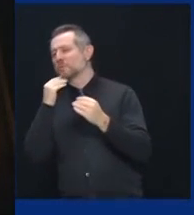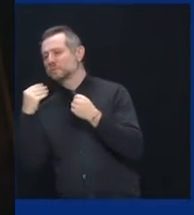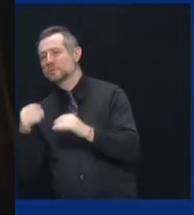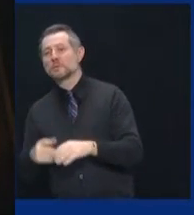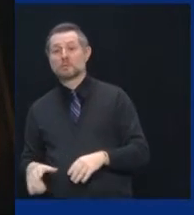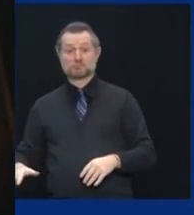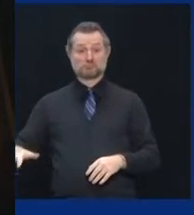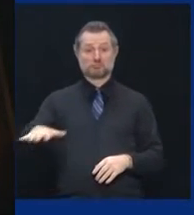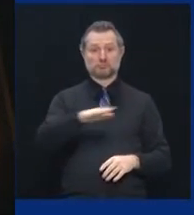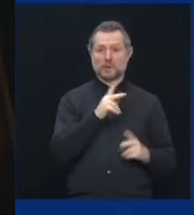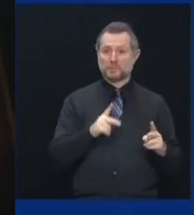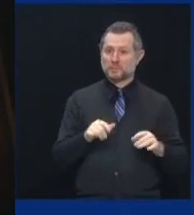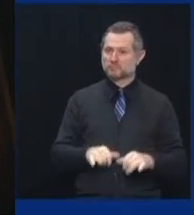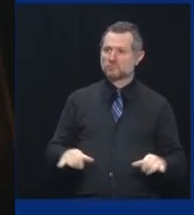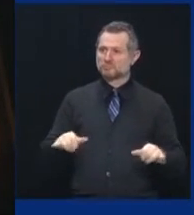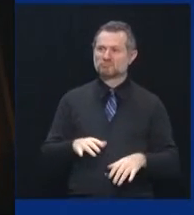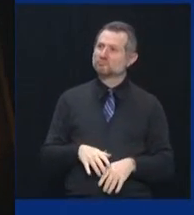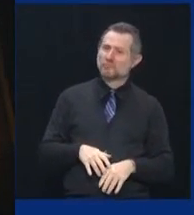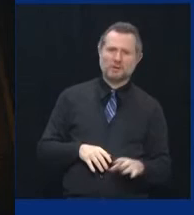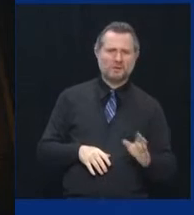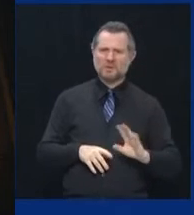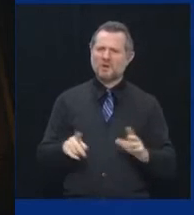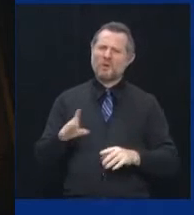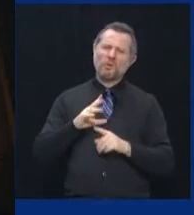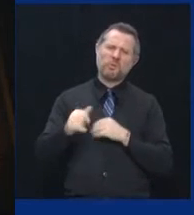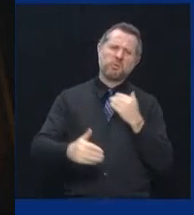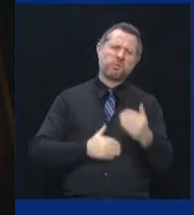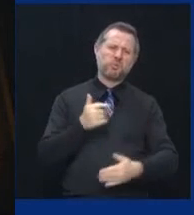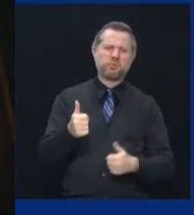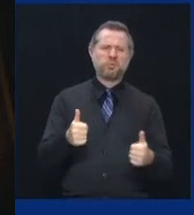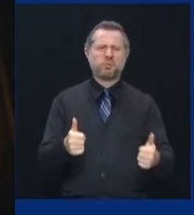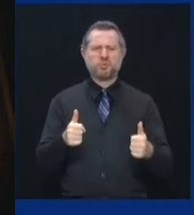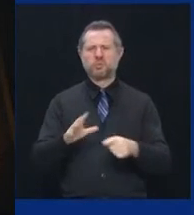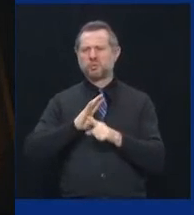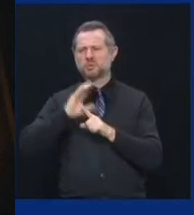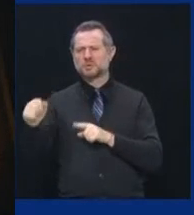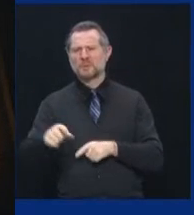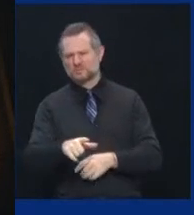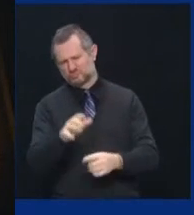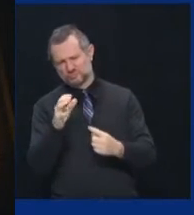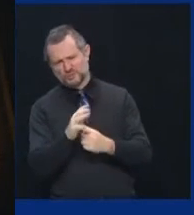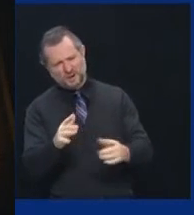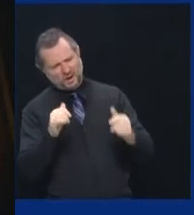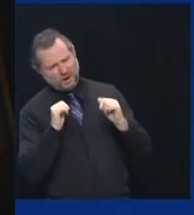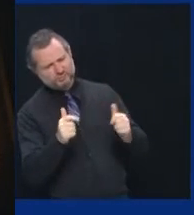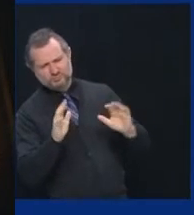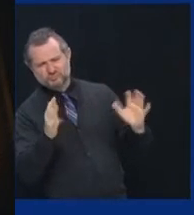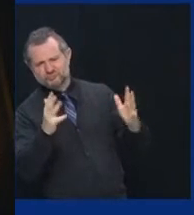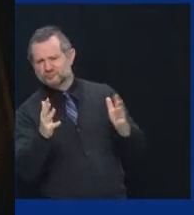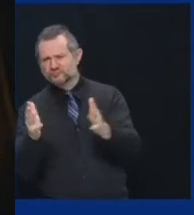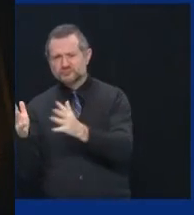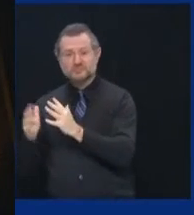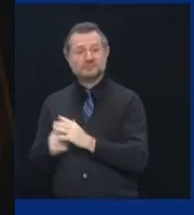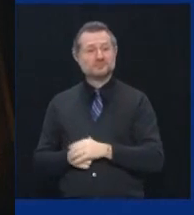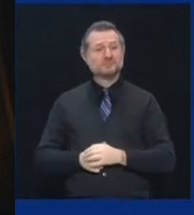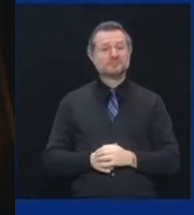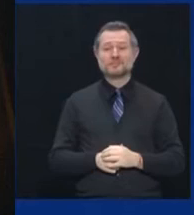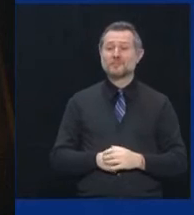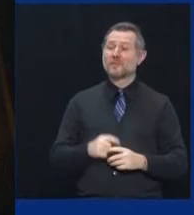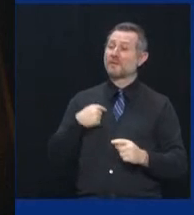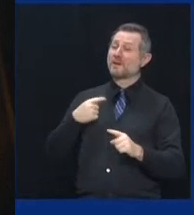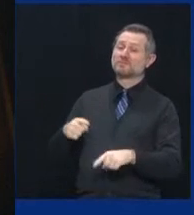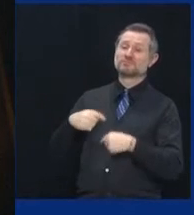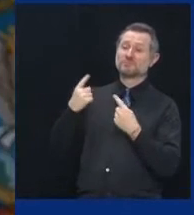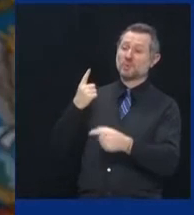ordinary in any way, but rather extraordinary in every way. Over the last